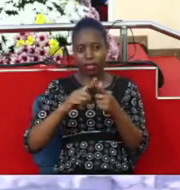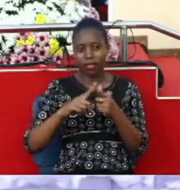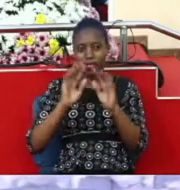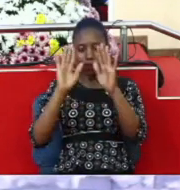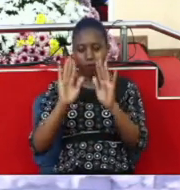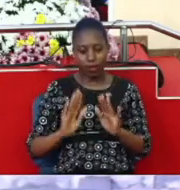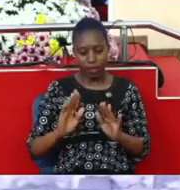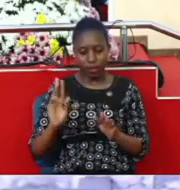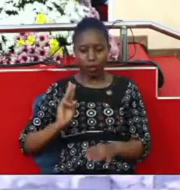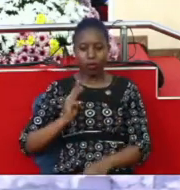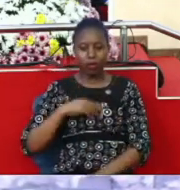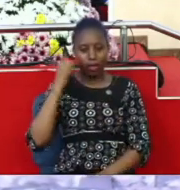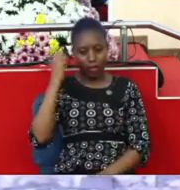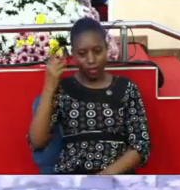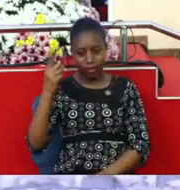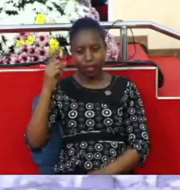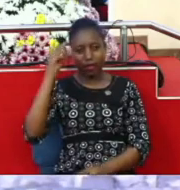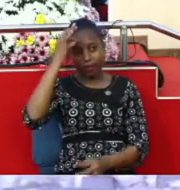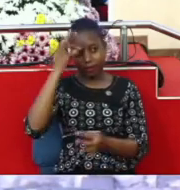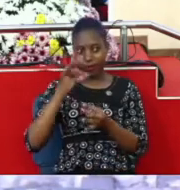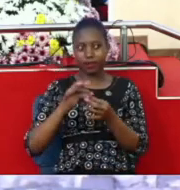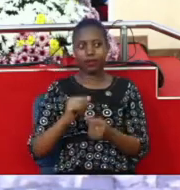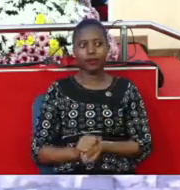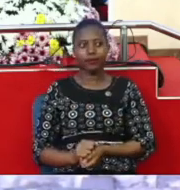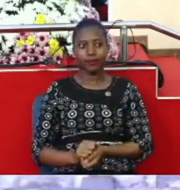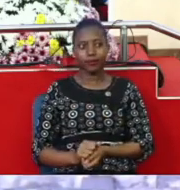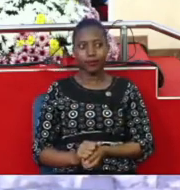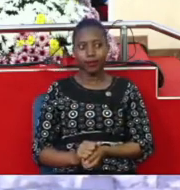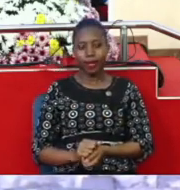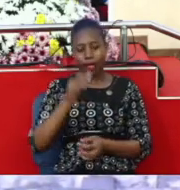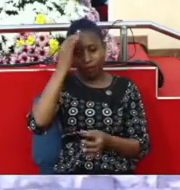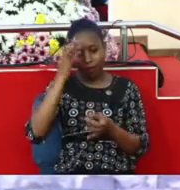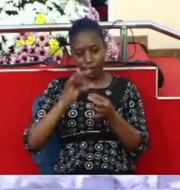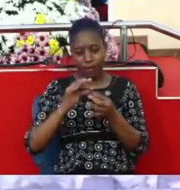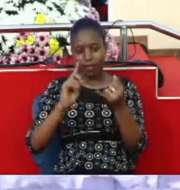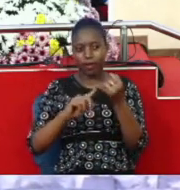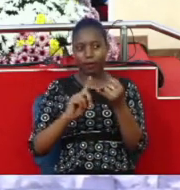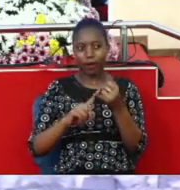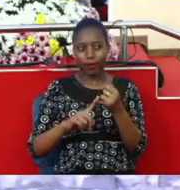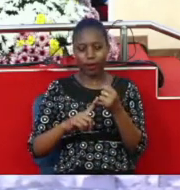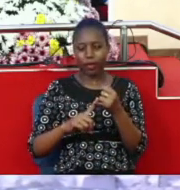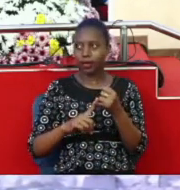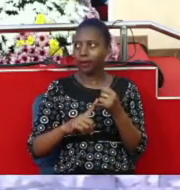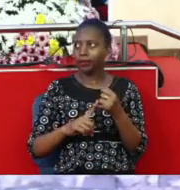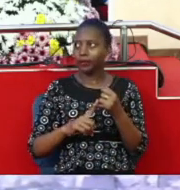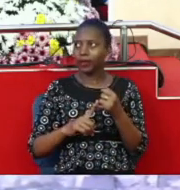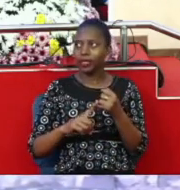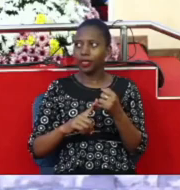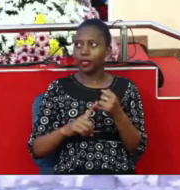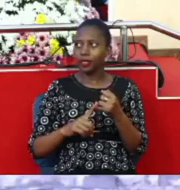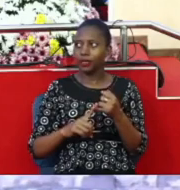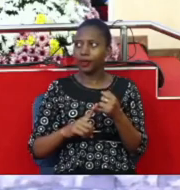Faith, number imani. One, in general, kwa ujumla it kwa is the persuasion of the mind. Ni kuhimishwa